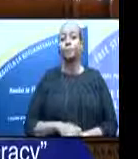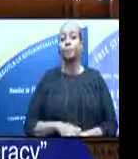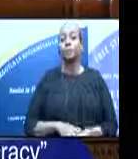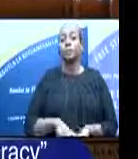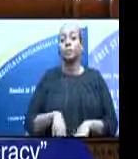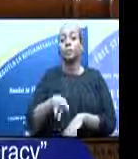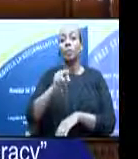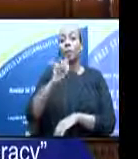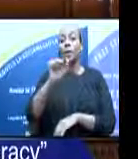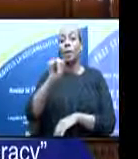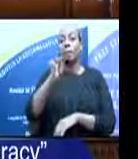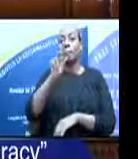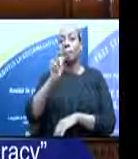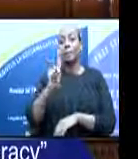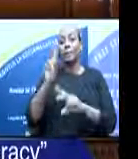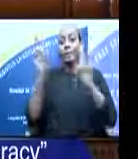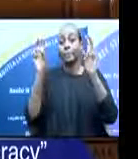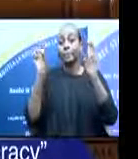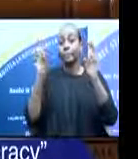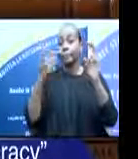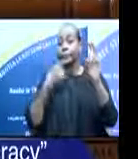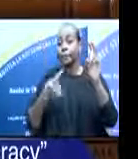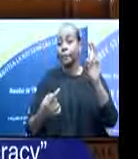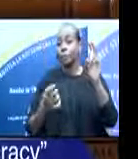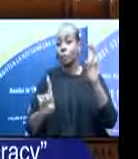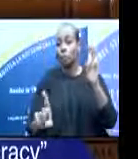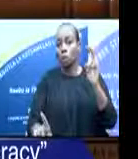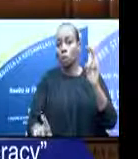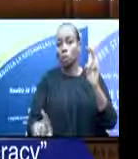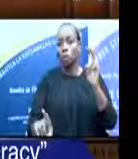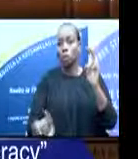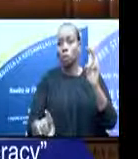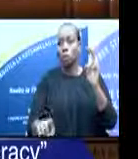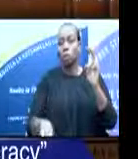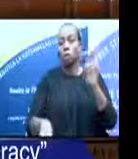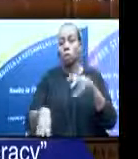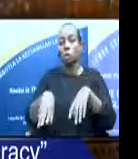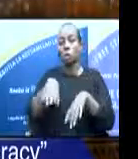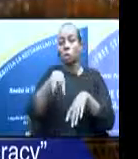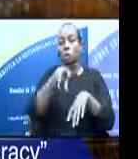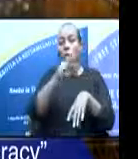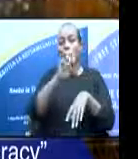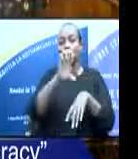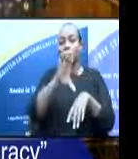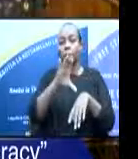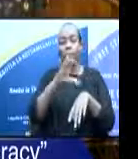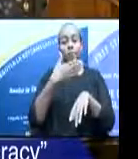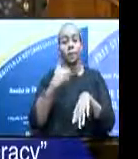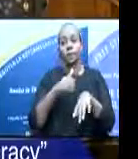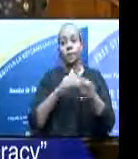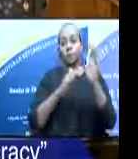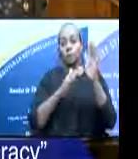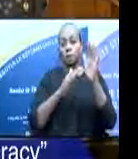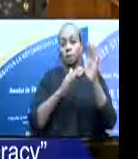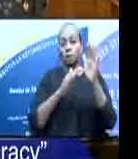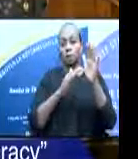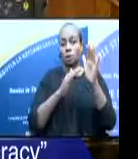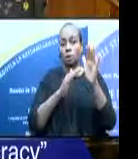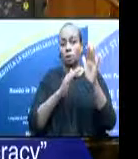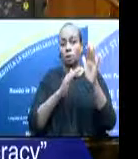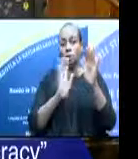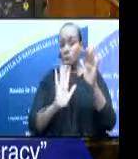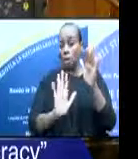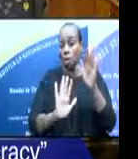Marx said, I'm saying again, Marx said that the law, Don't do that. Marx